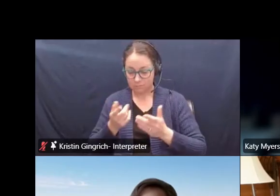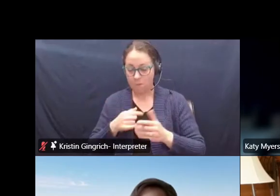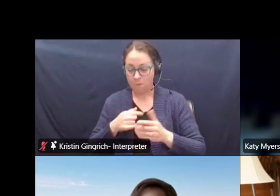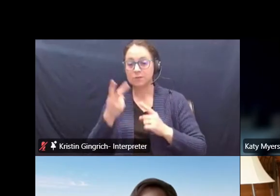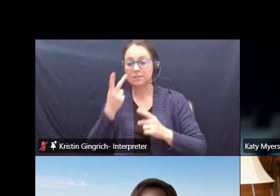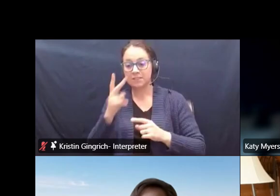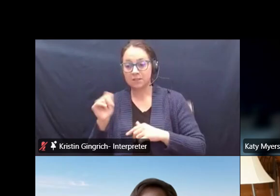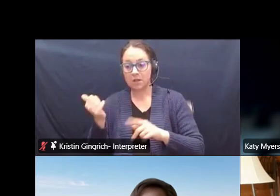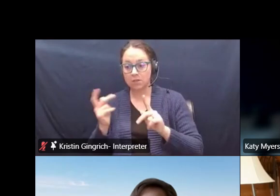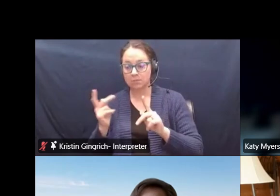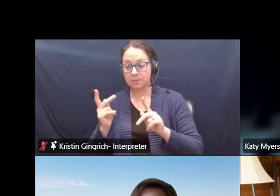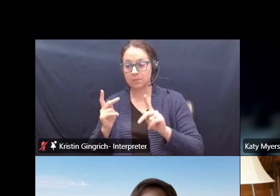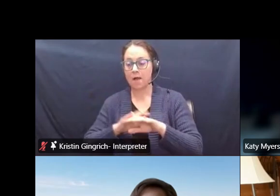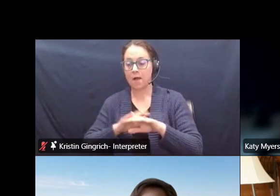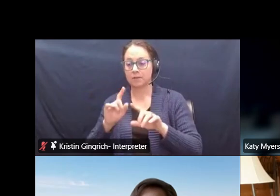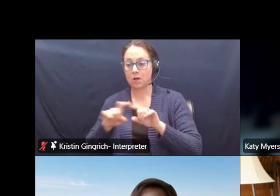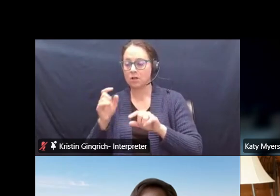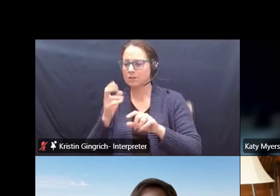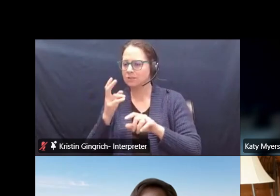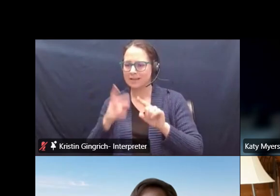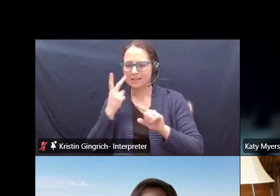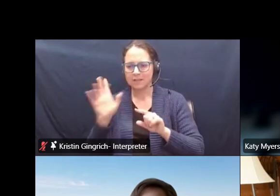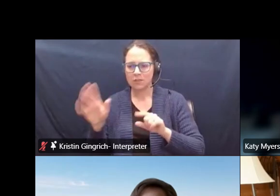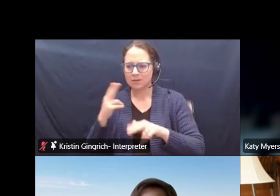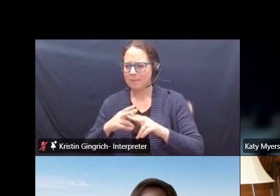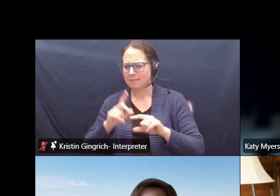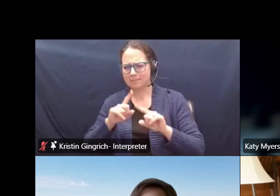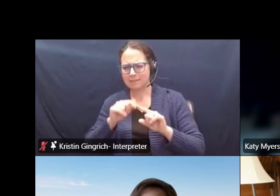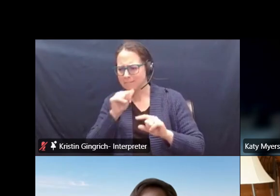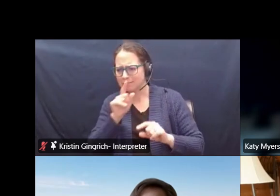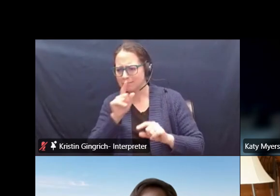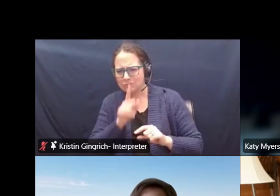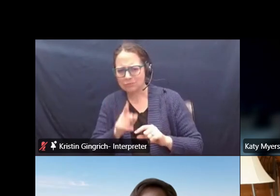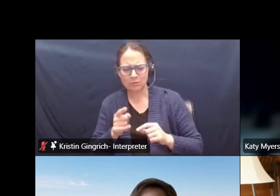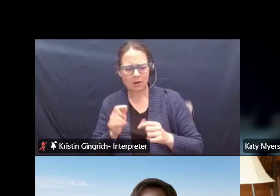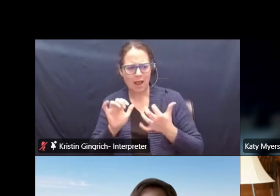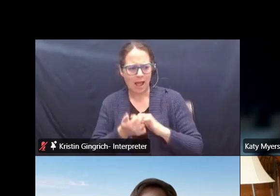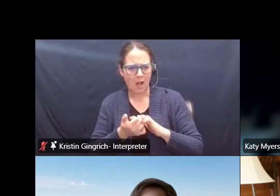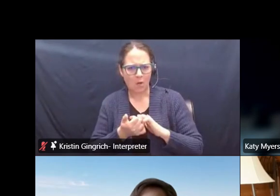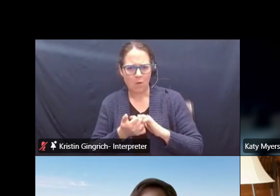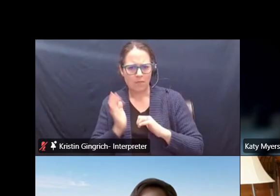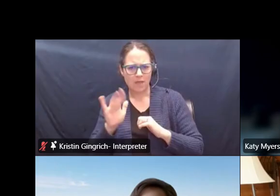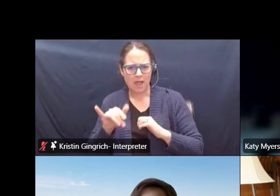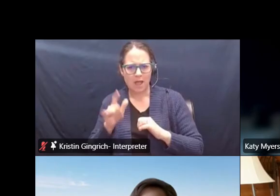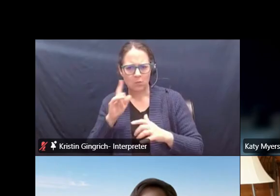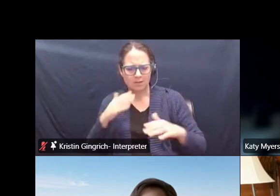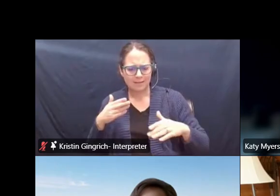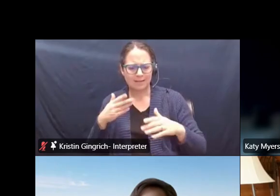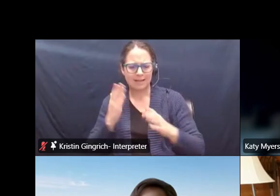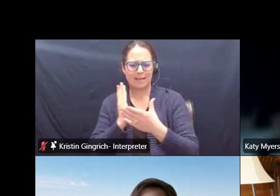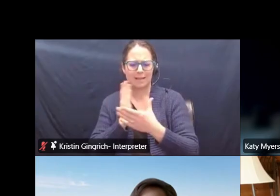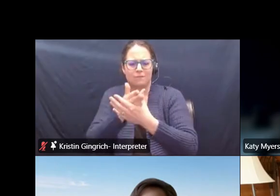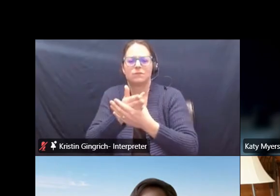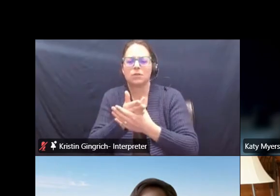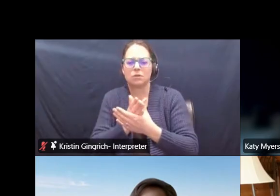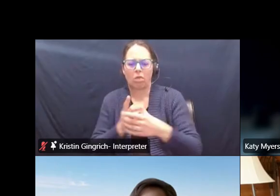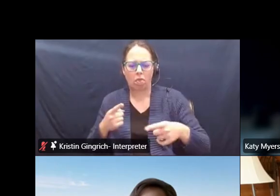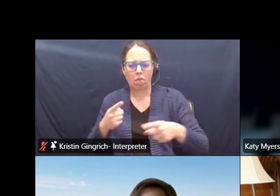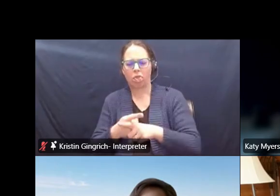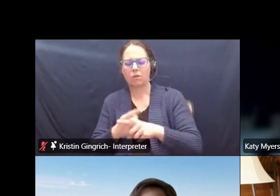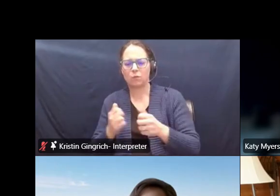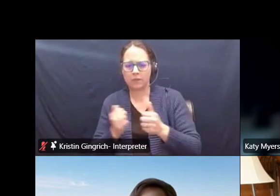the call or their names? I am not quite certain how that would interfere with all